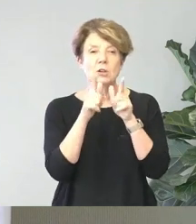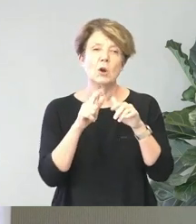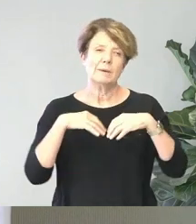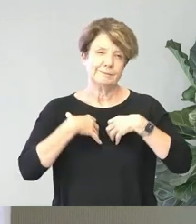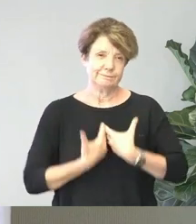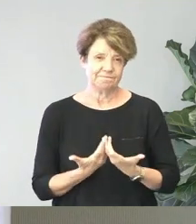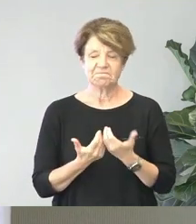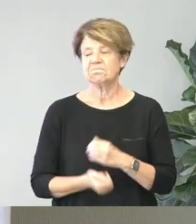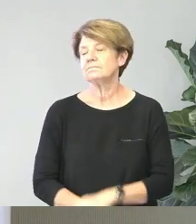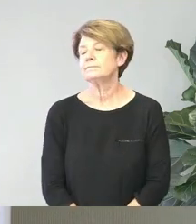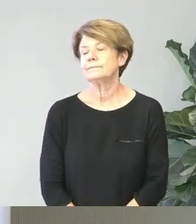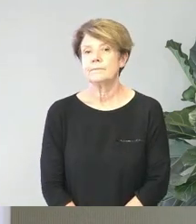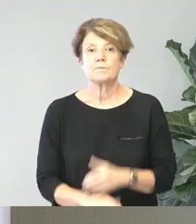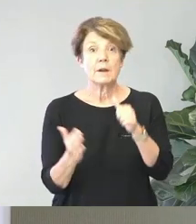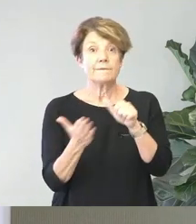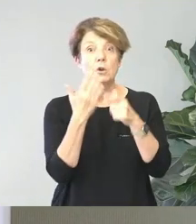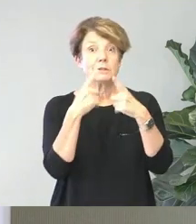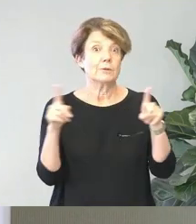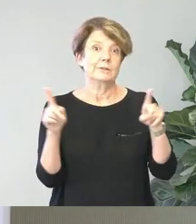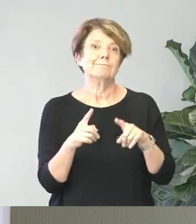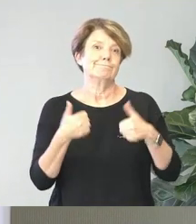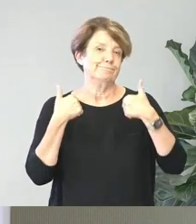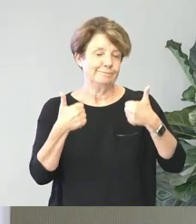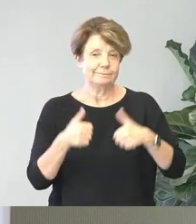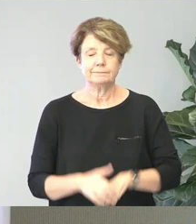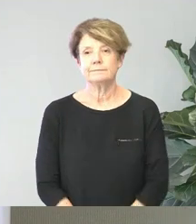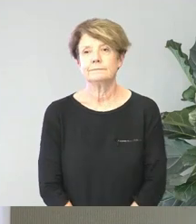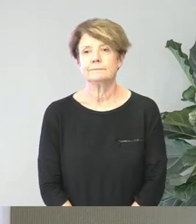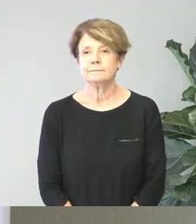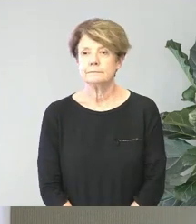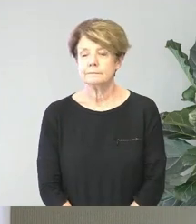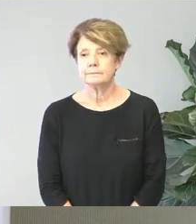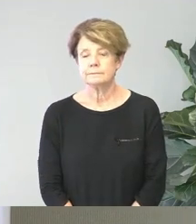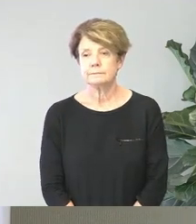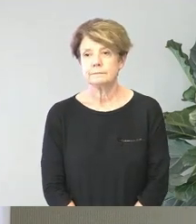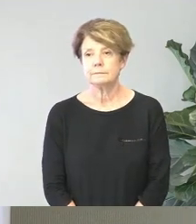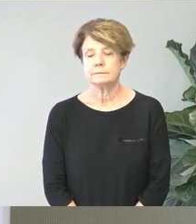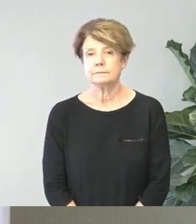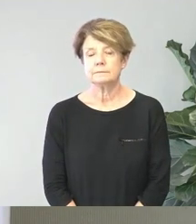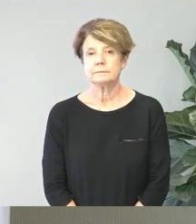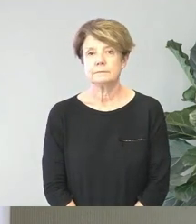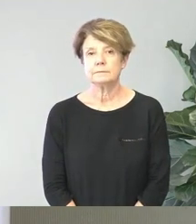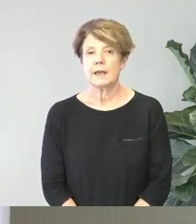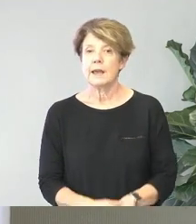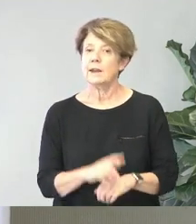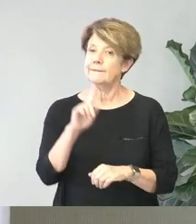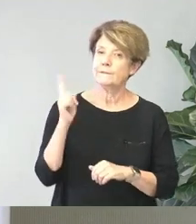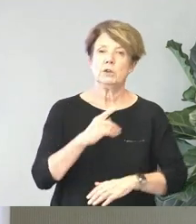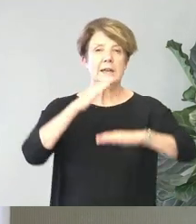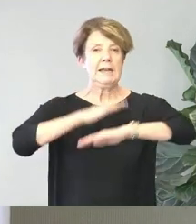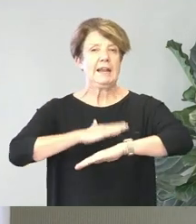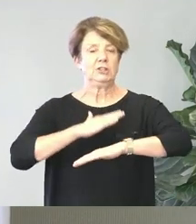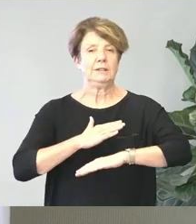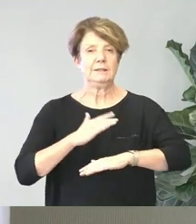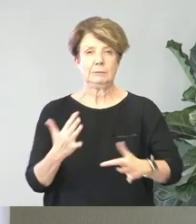but the first one was quite good. With had a very First Nations feel to it, the